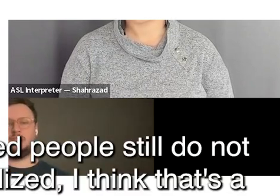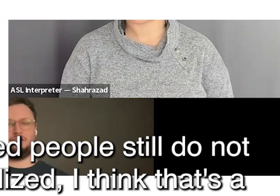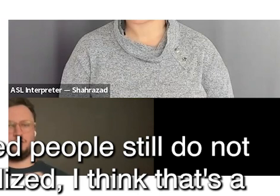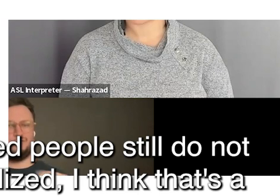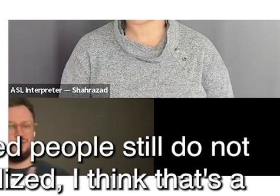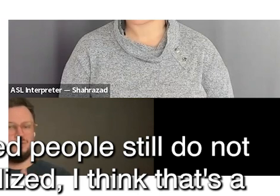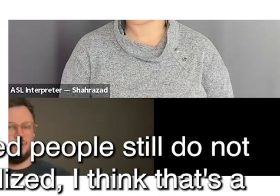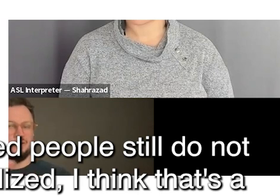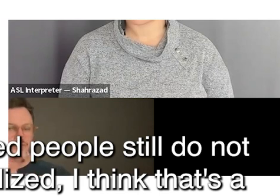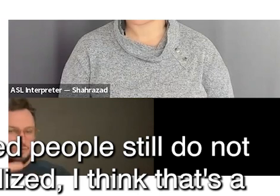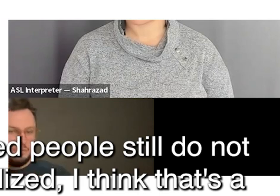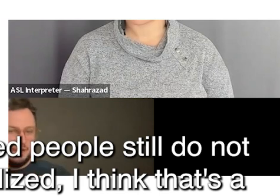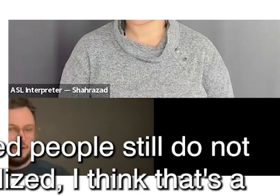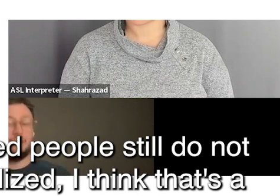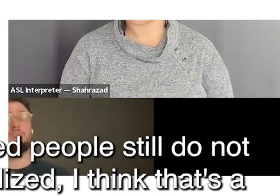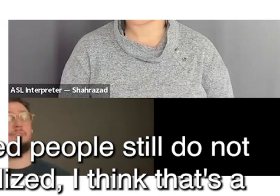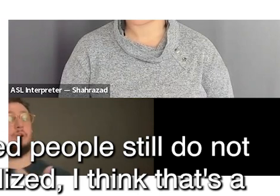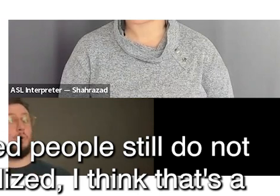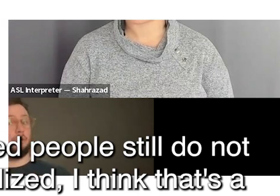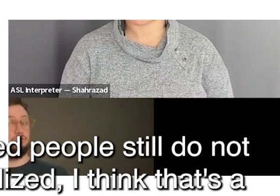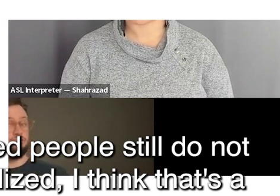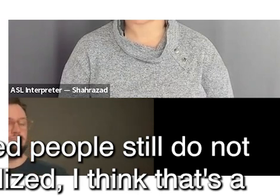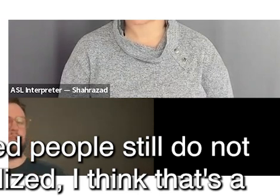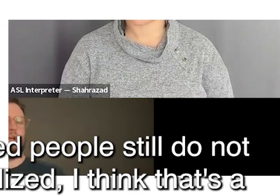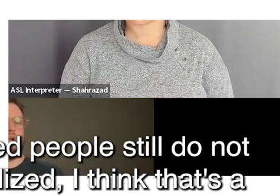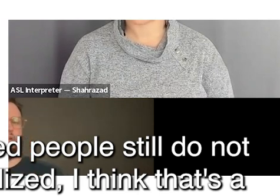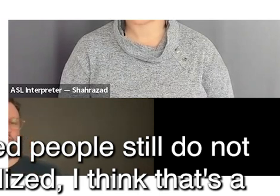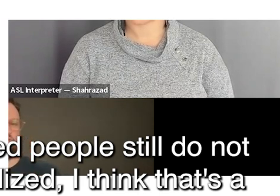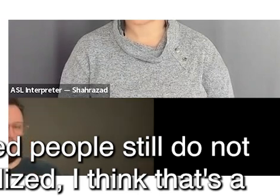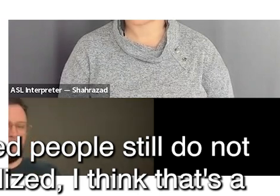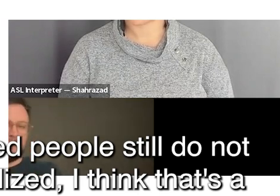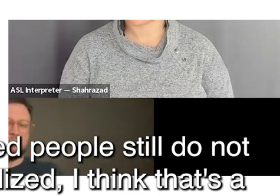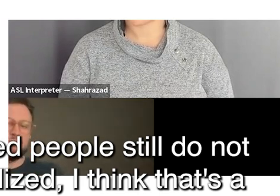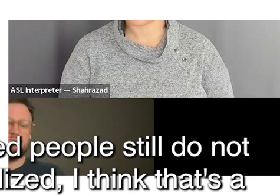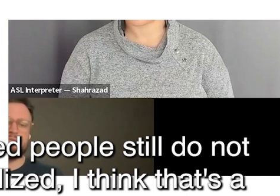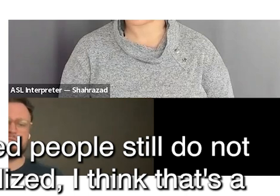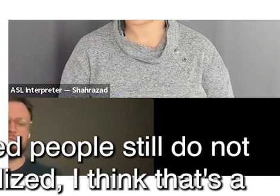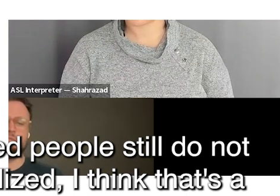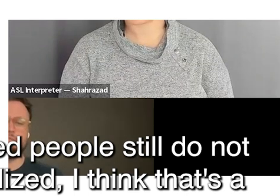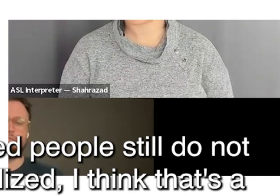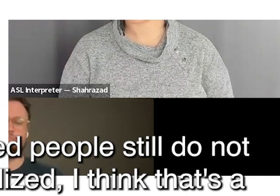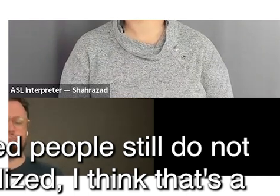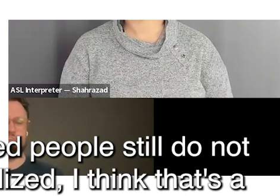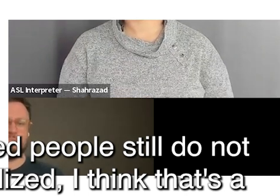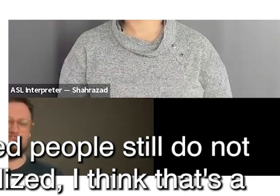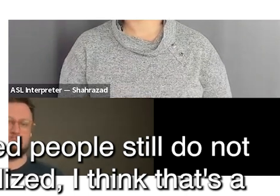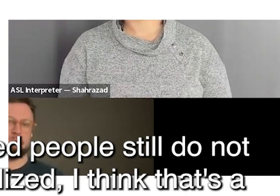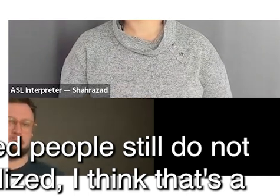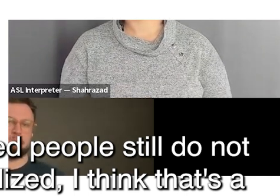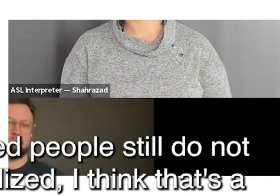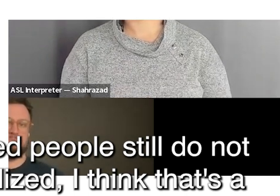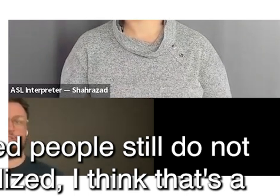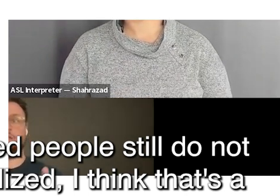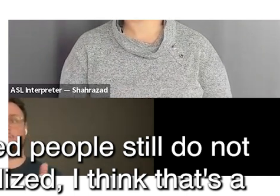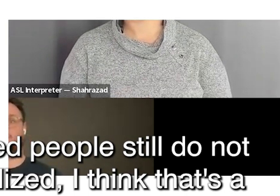right to marry and are often penalized for getting married. I think that's a critical point that often most people